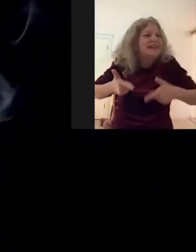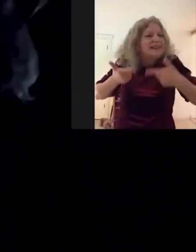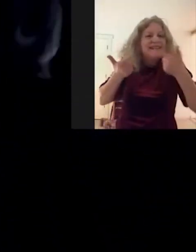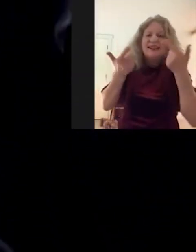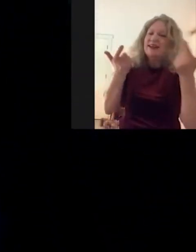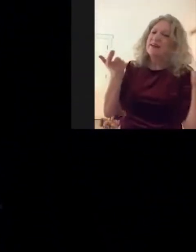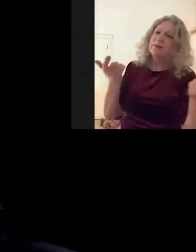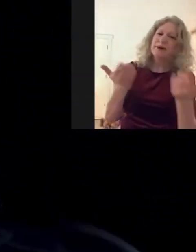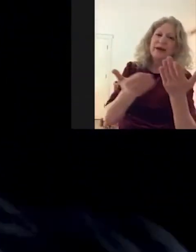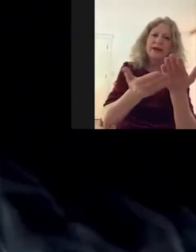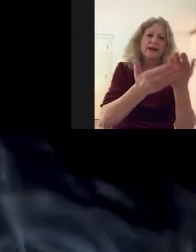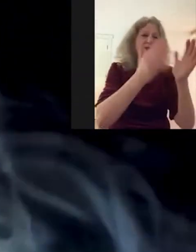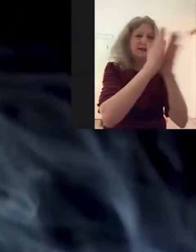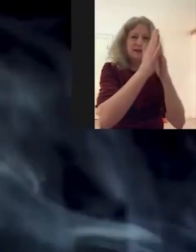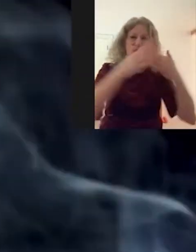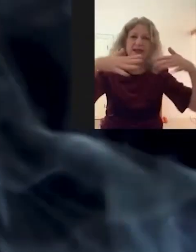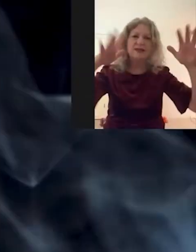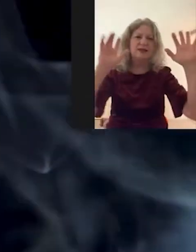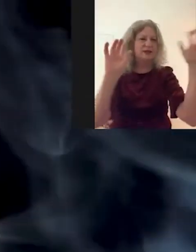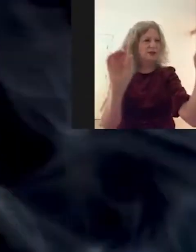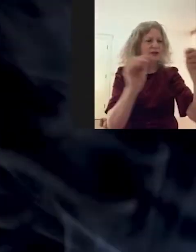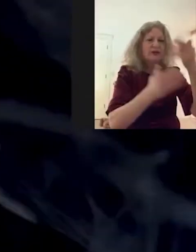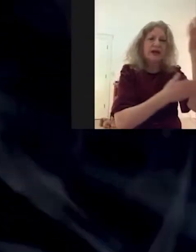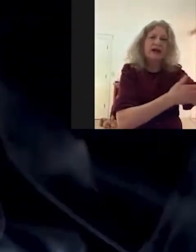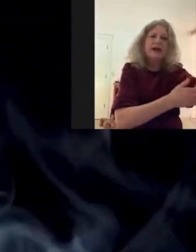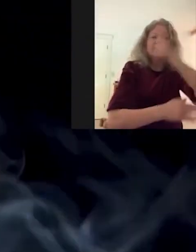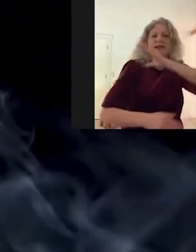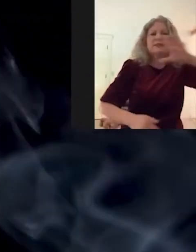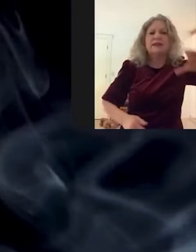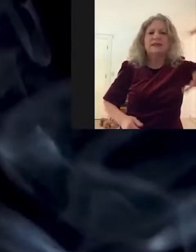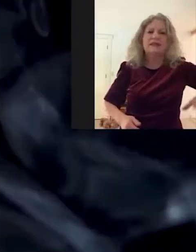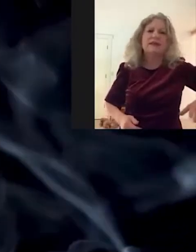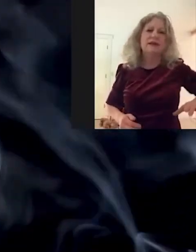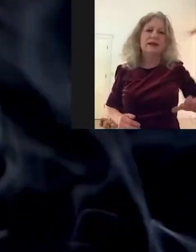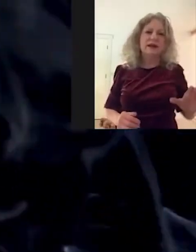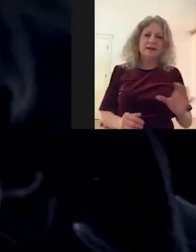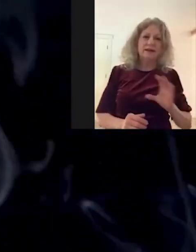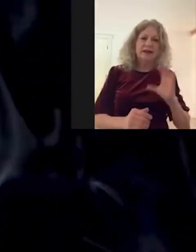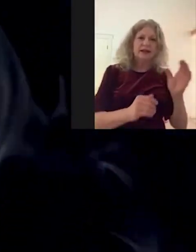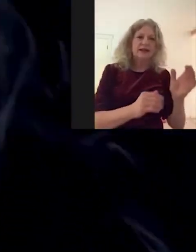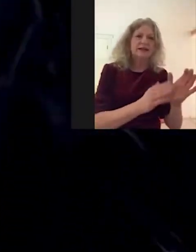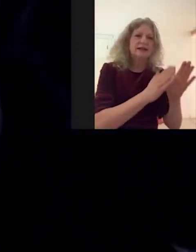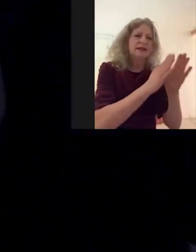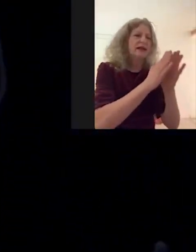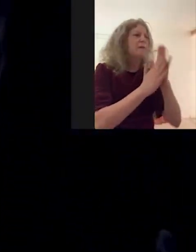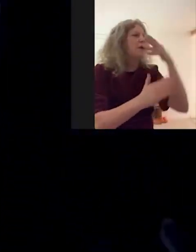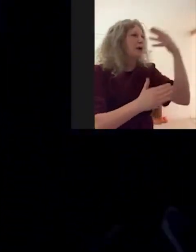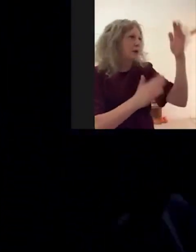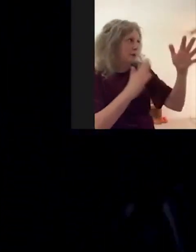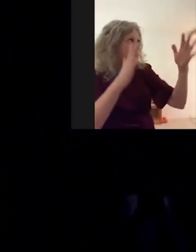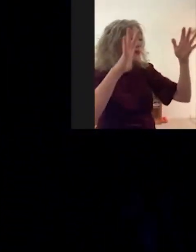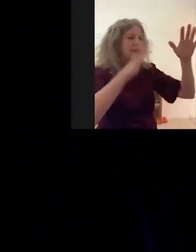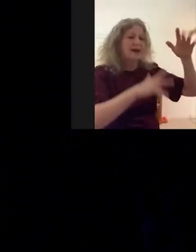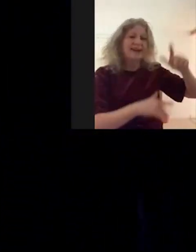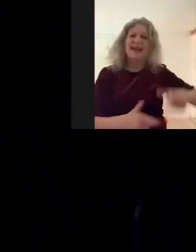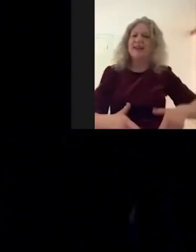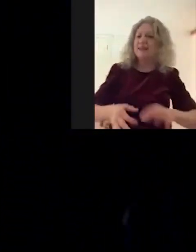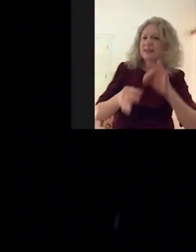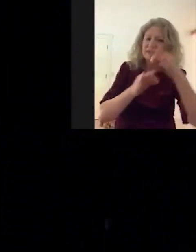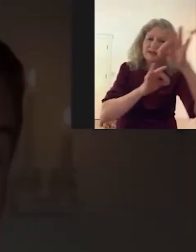All praise be to Christ and the Spirit of Christ.